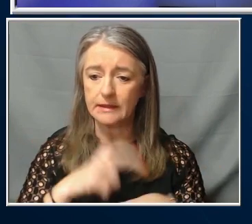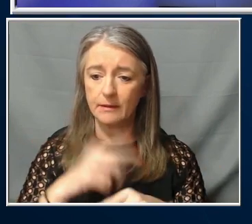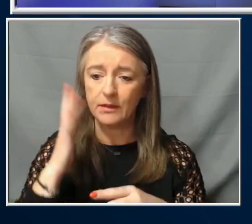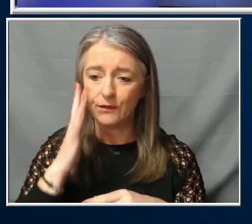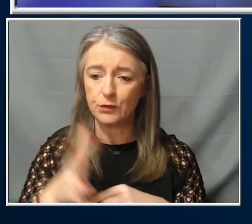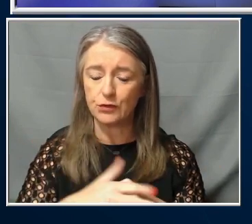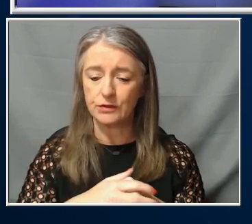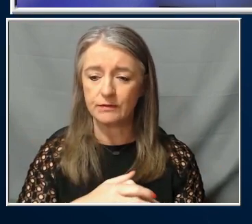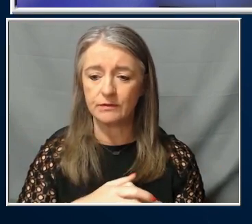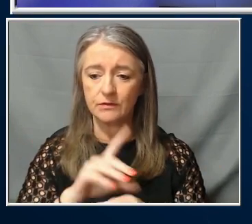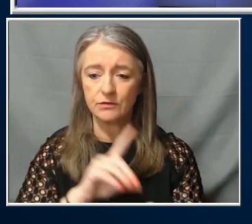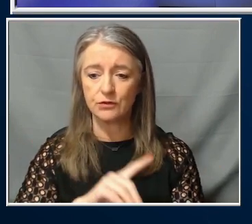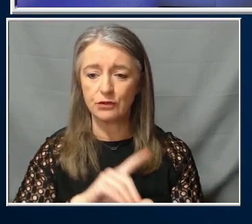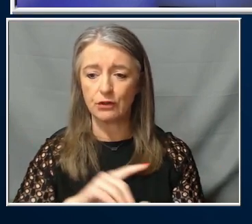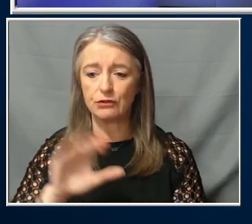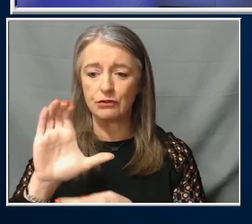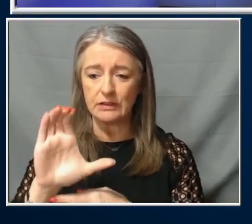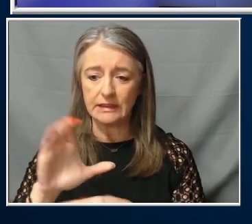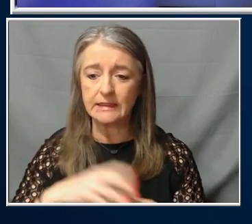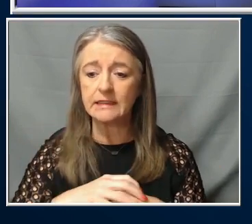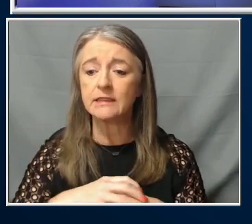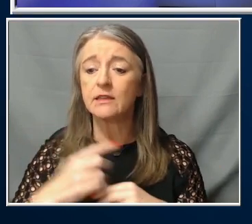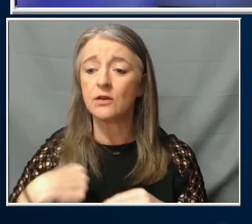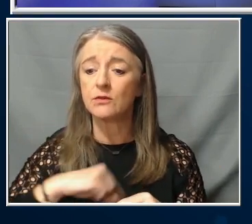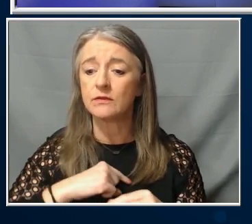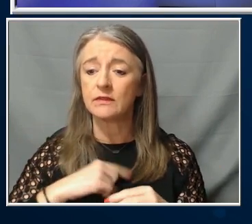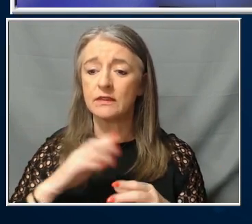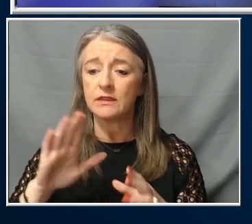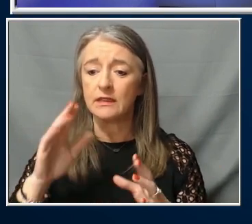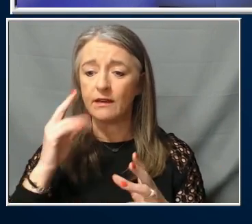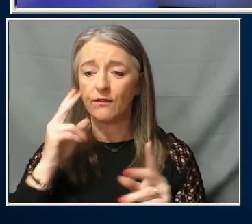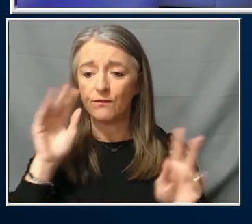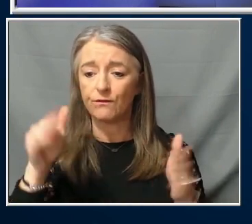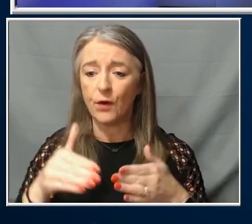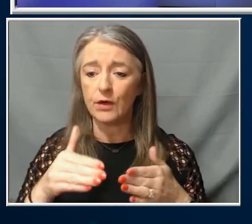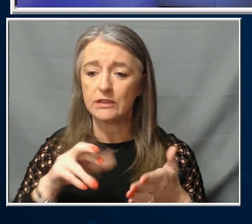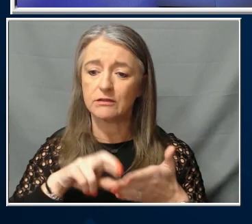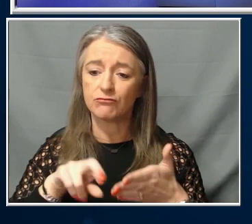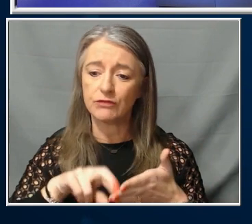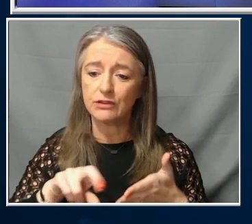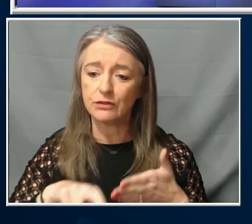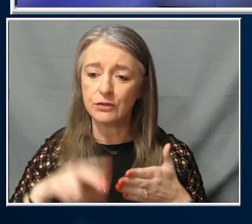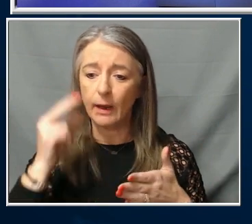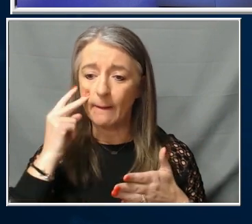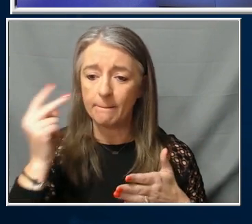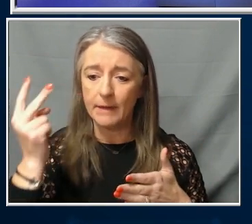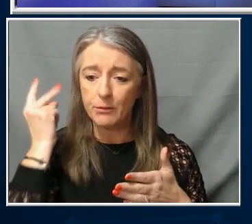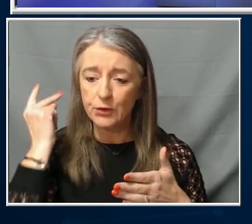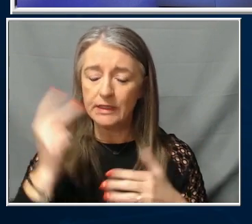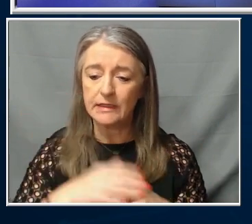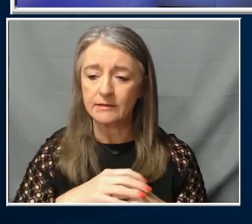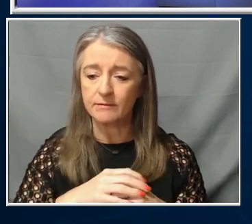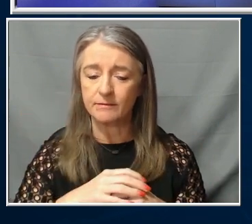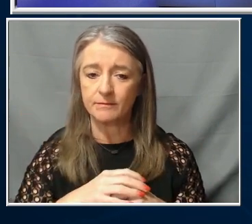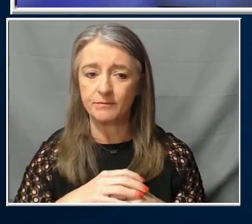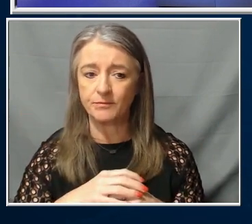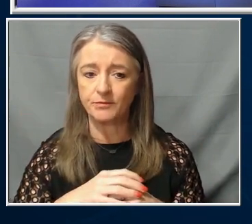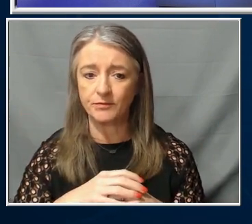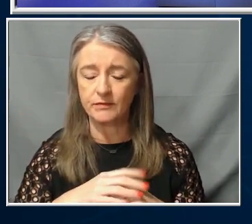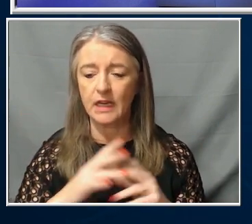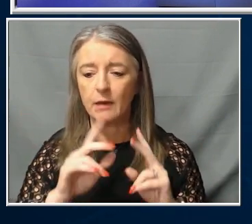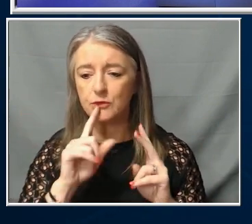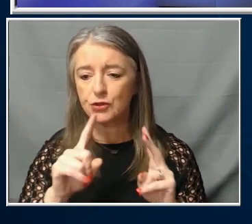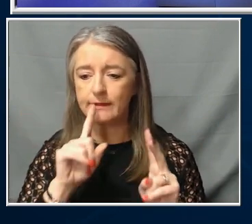lot of your research there at Stowers focuses on memory. And here's just a simple question, and I'm sure the answer is quite complicated, but